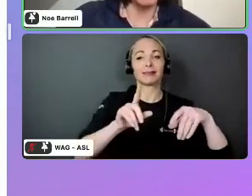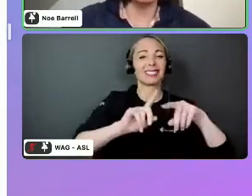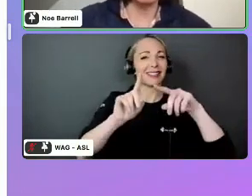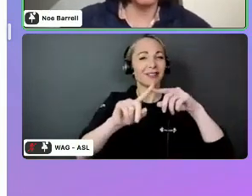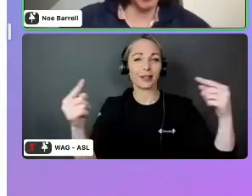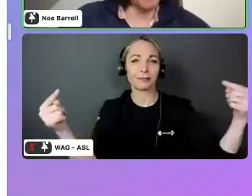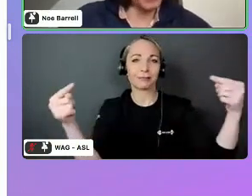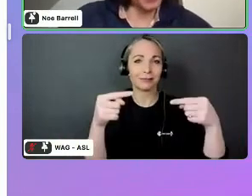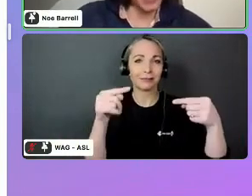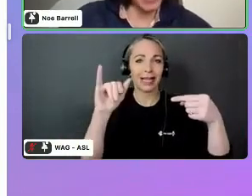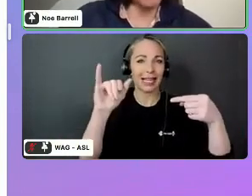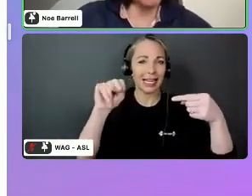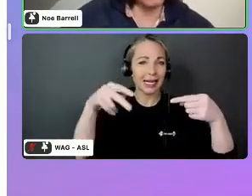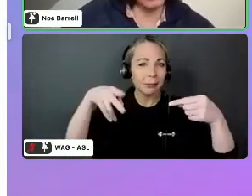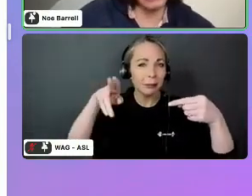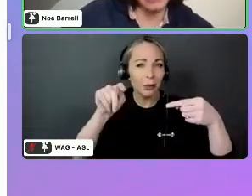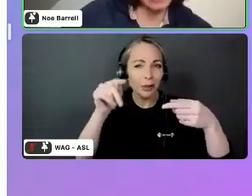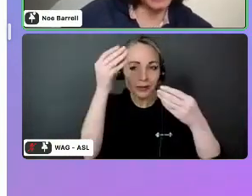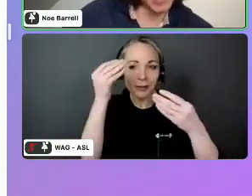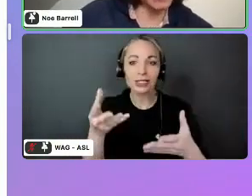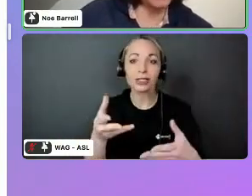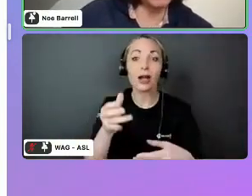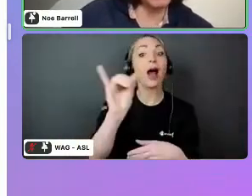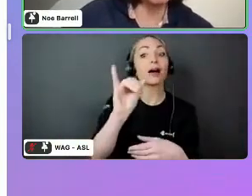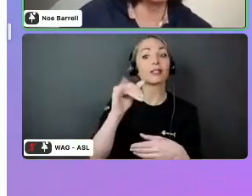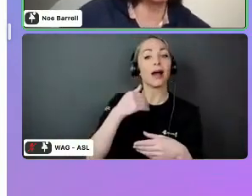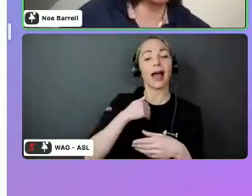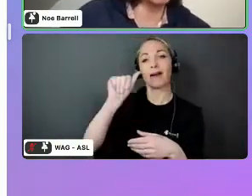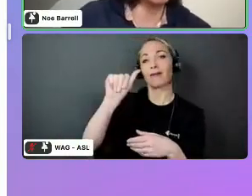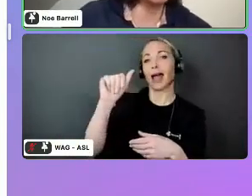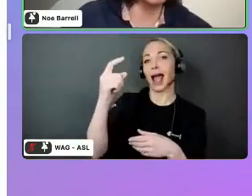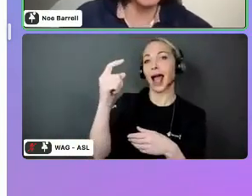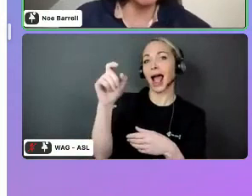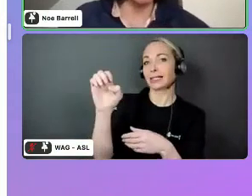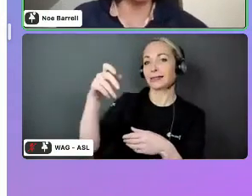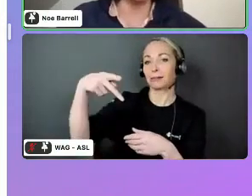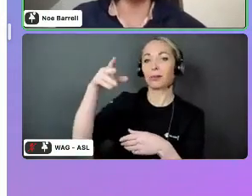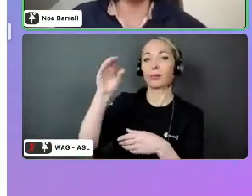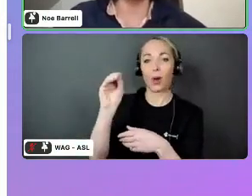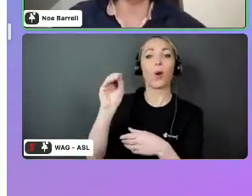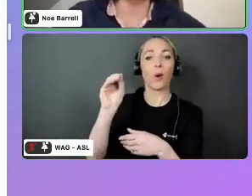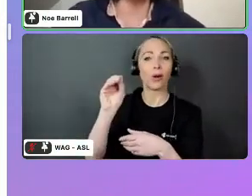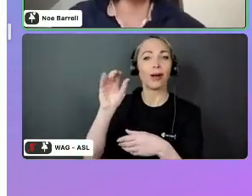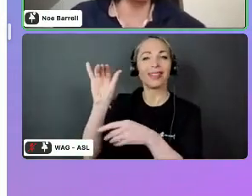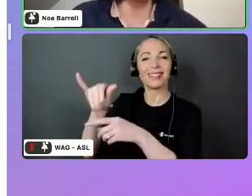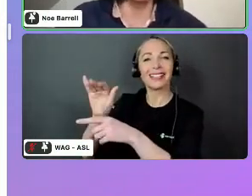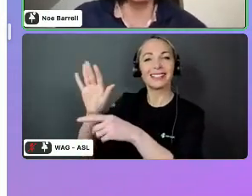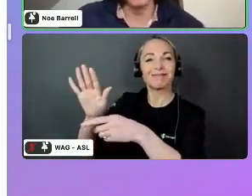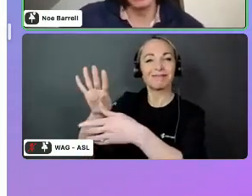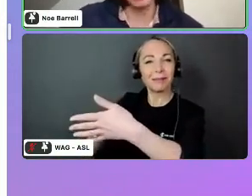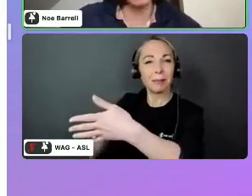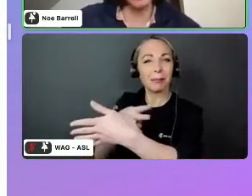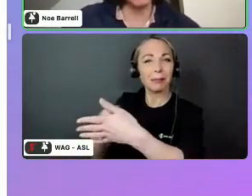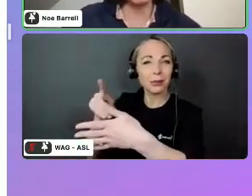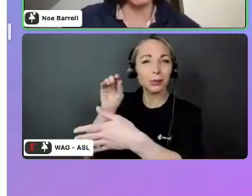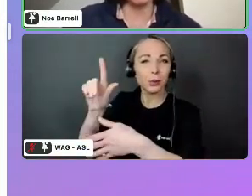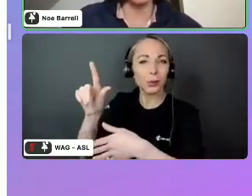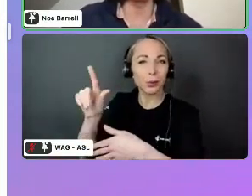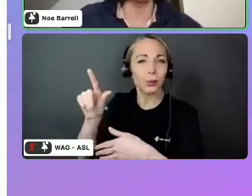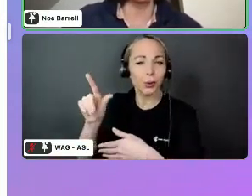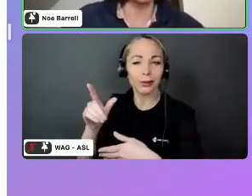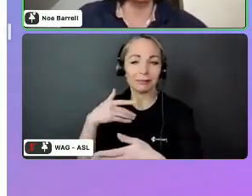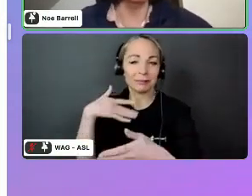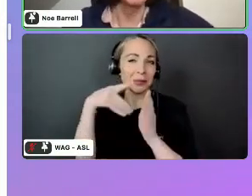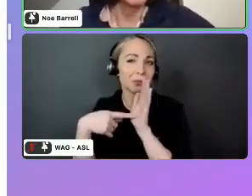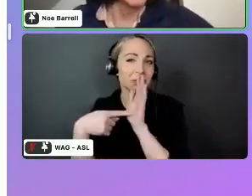of that. Here I am looking at a comparison table for different ski bindings. In case you couldn't tell, I